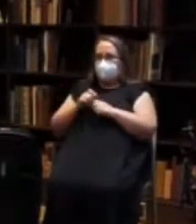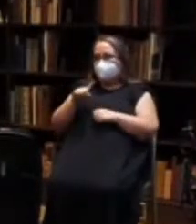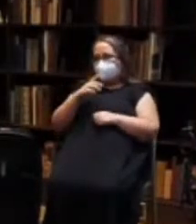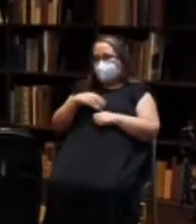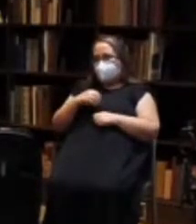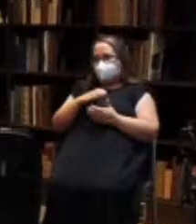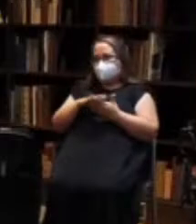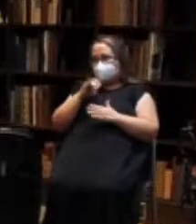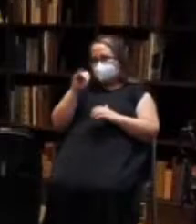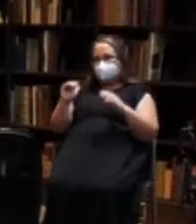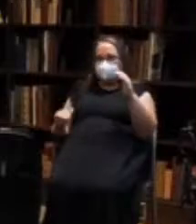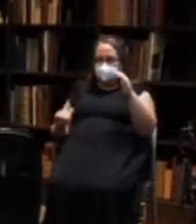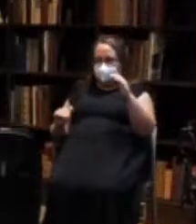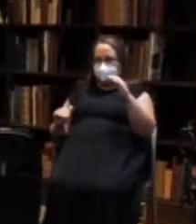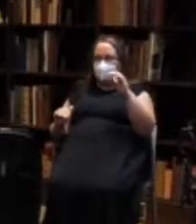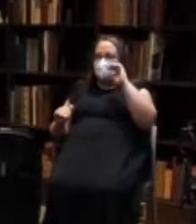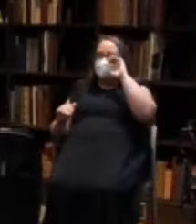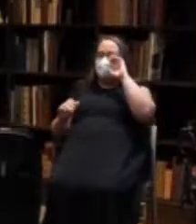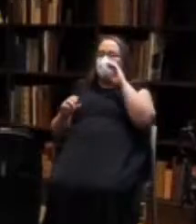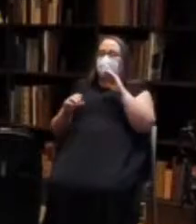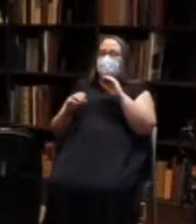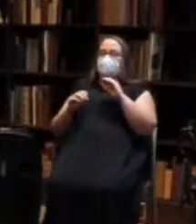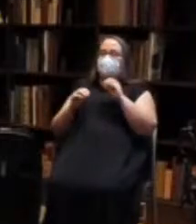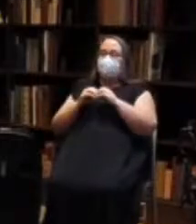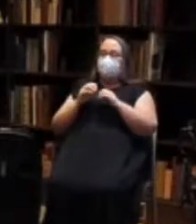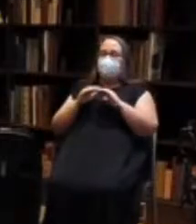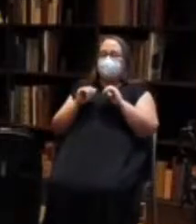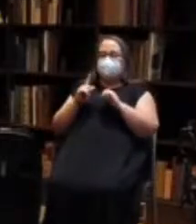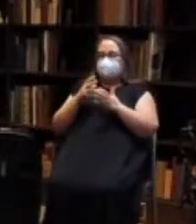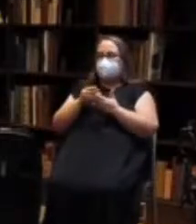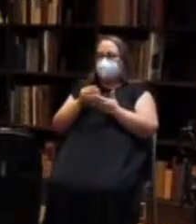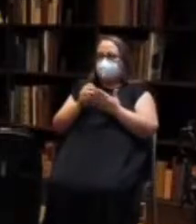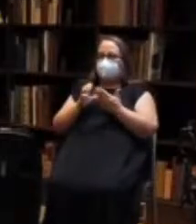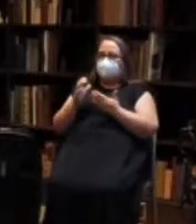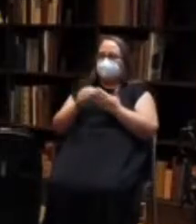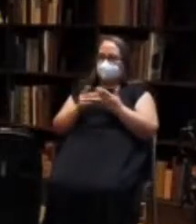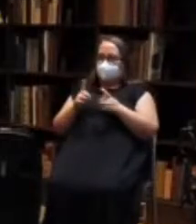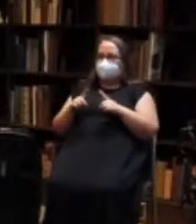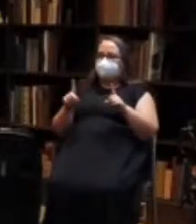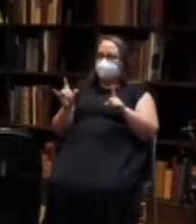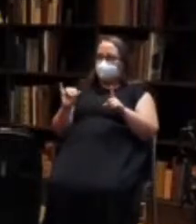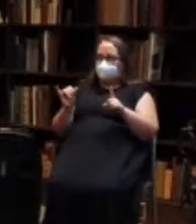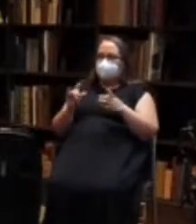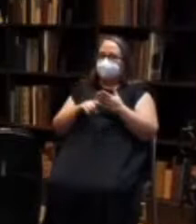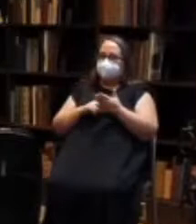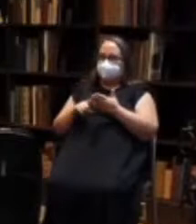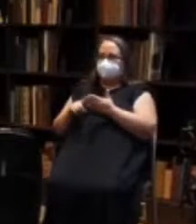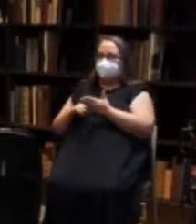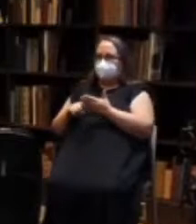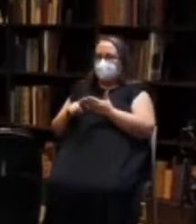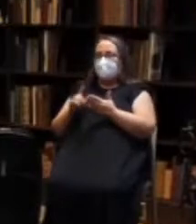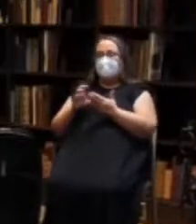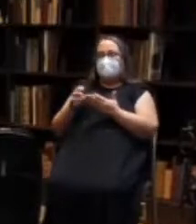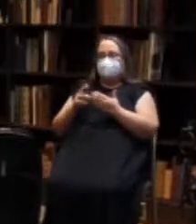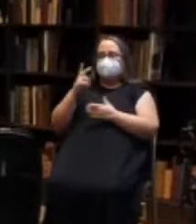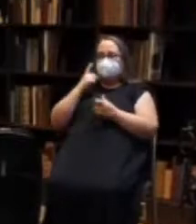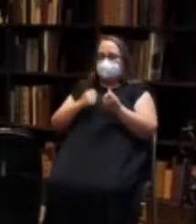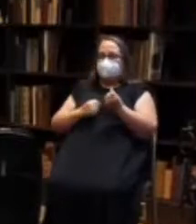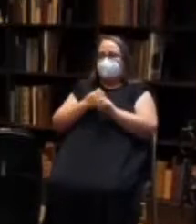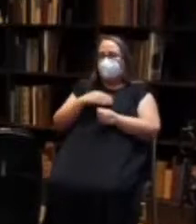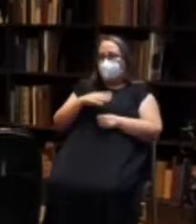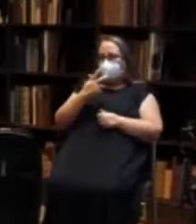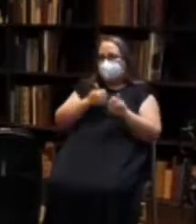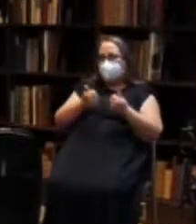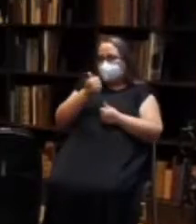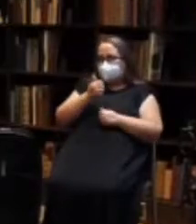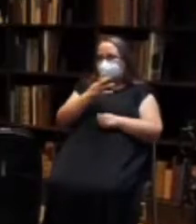Black and white schools. And beyond these issues of resources, the curriculum was also critiqued. So the curriculum was seen as supporting white